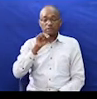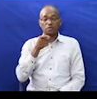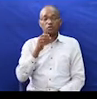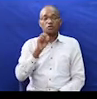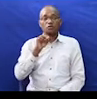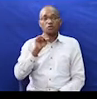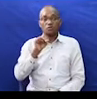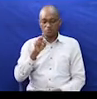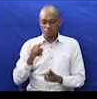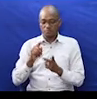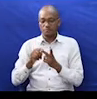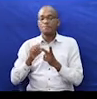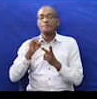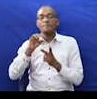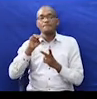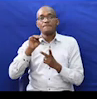Trigonon means triangles,